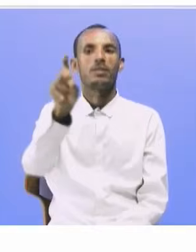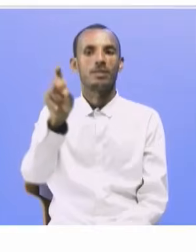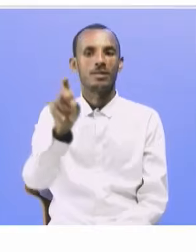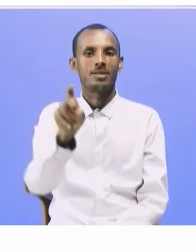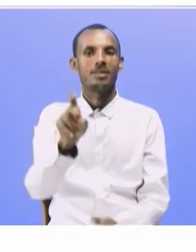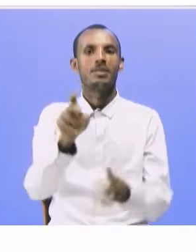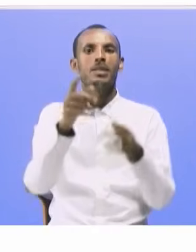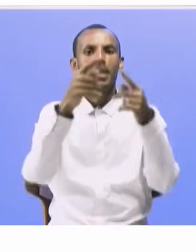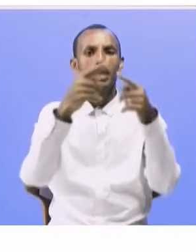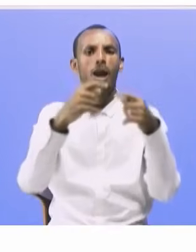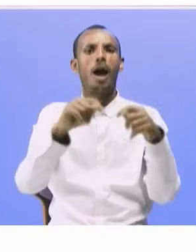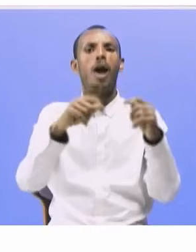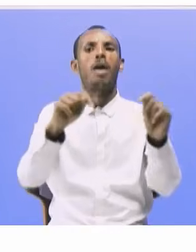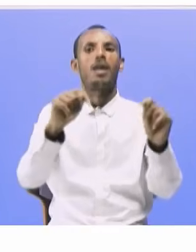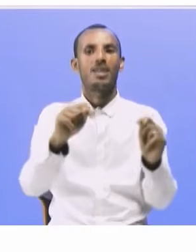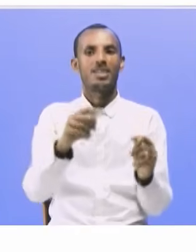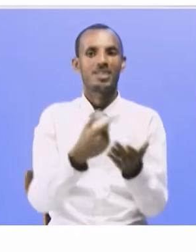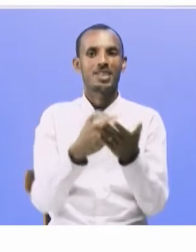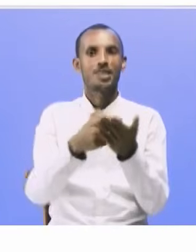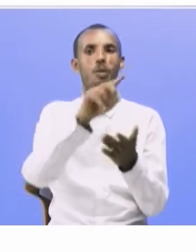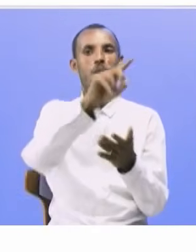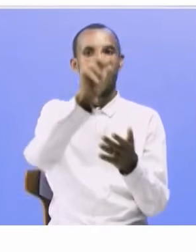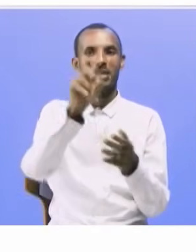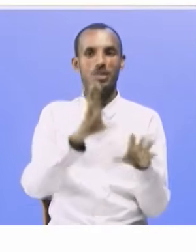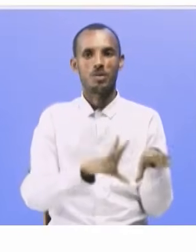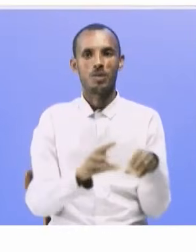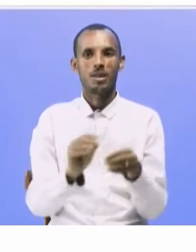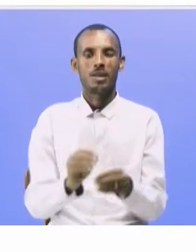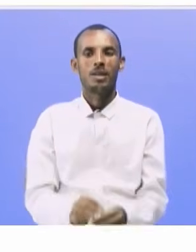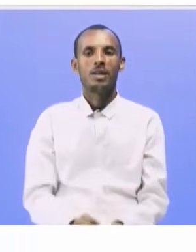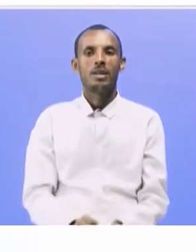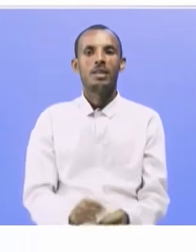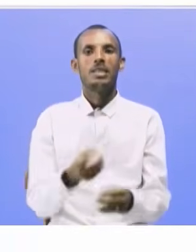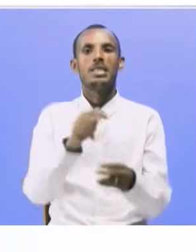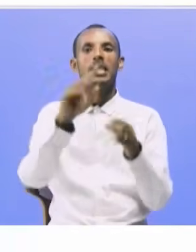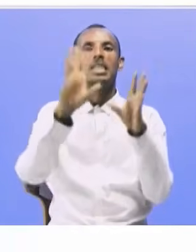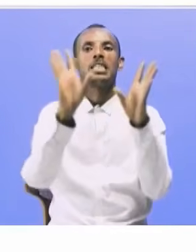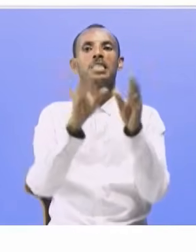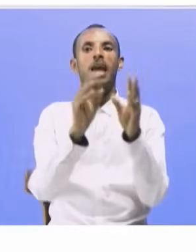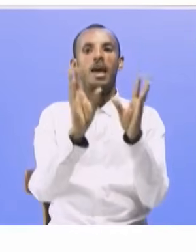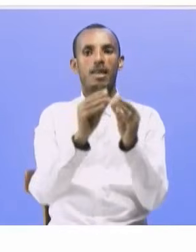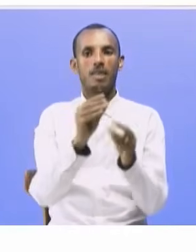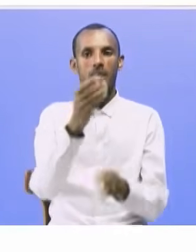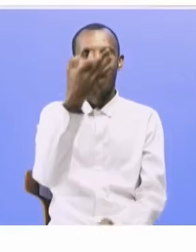this question. See, the set of